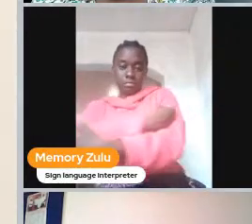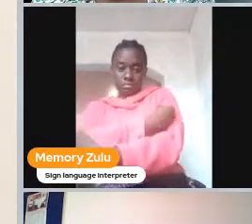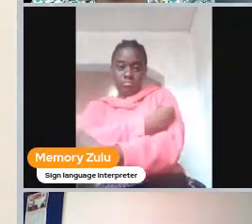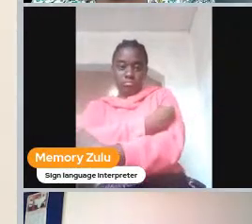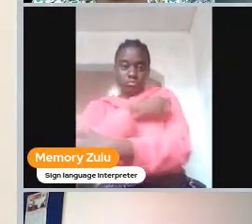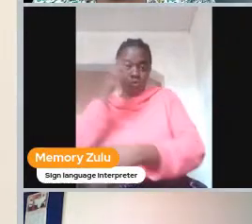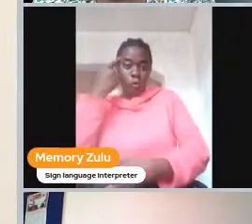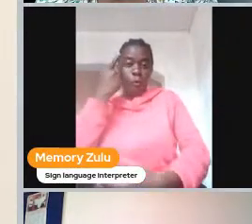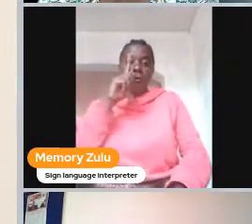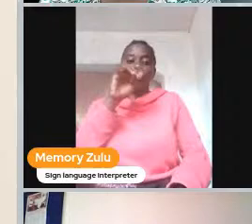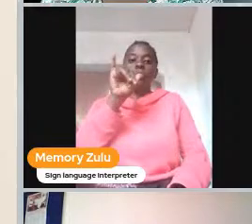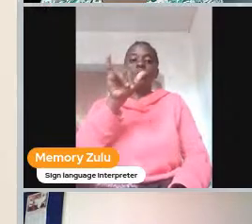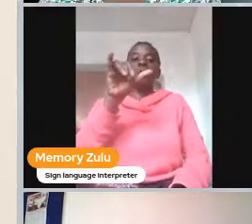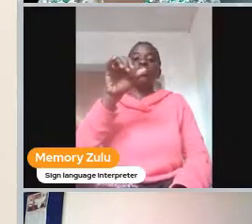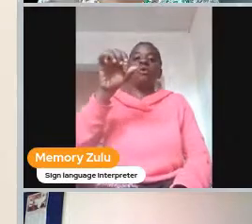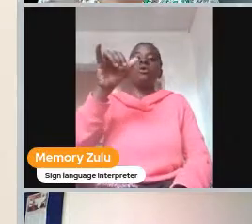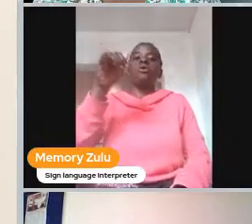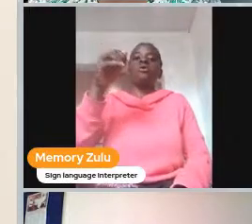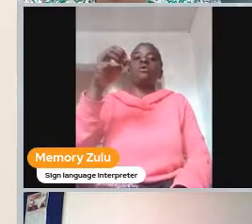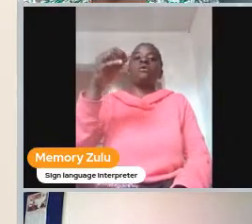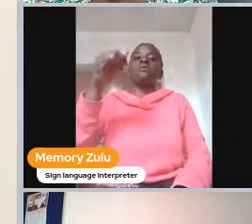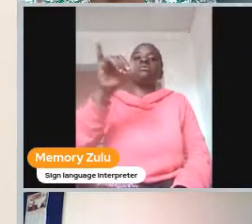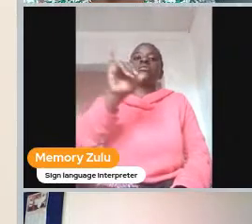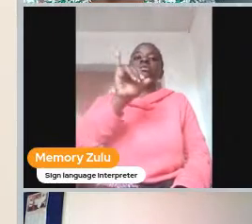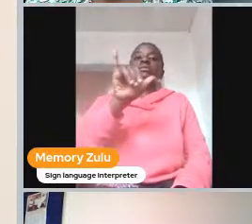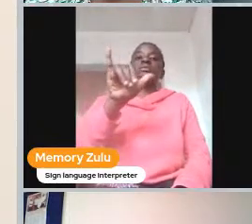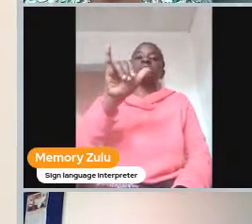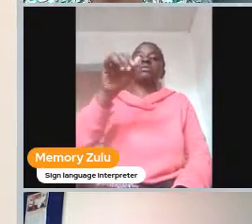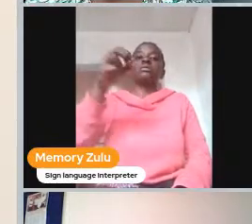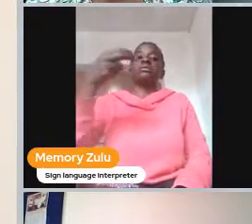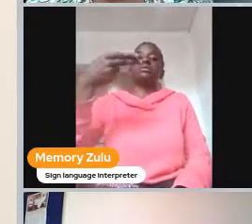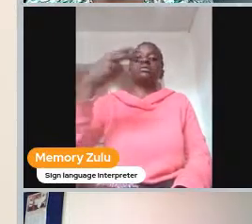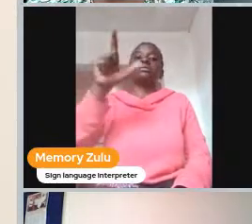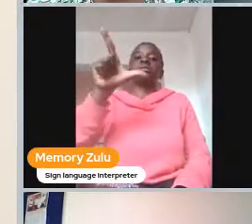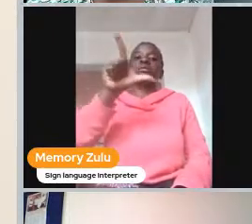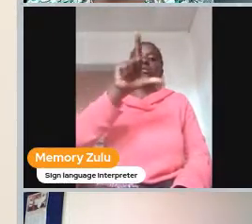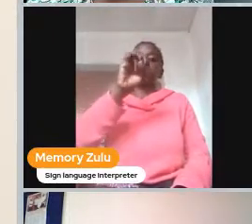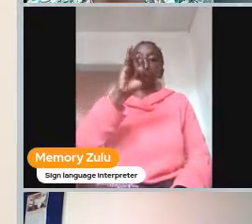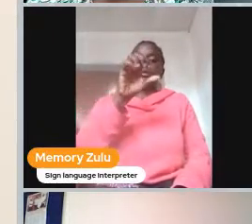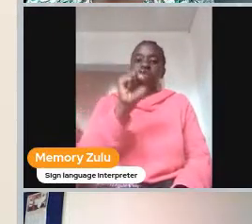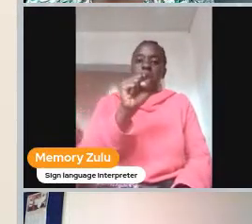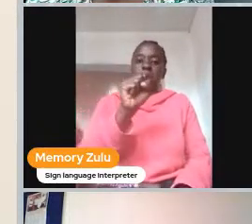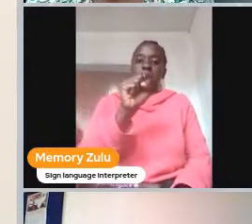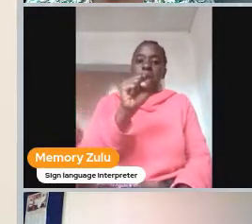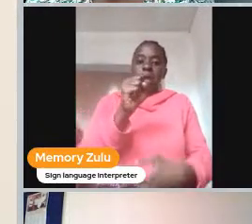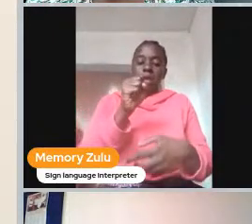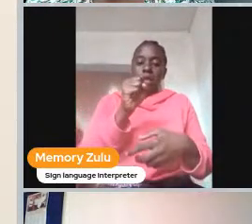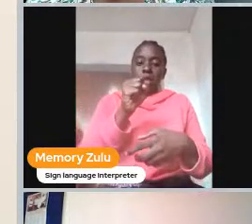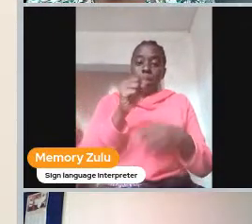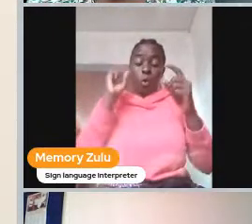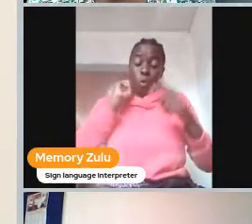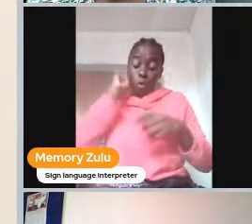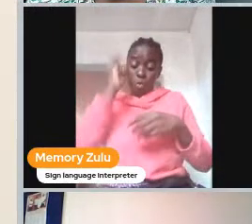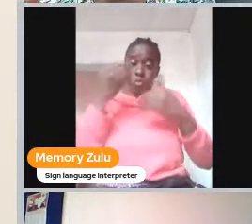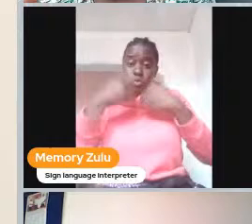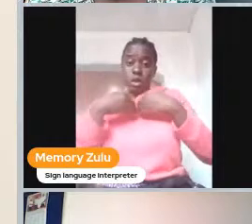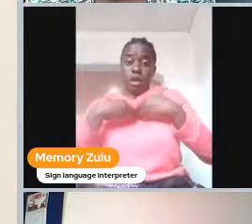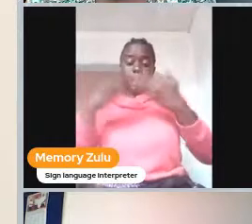treated at this stage, the syphilis will go to stage 2, which is the secondary stage. On the secondary